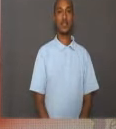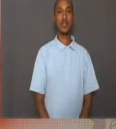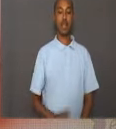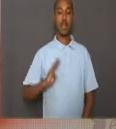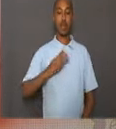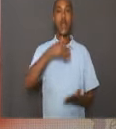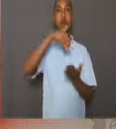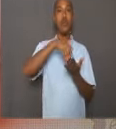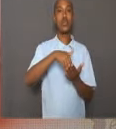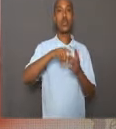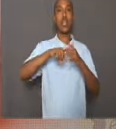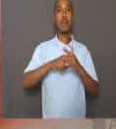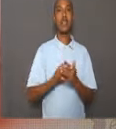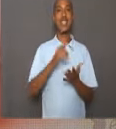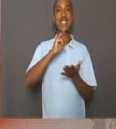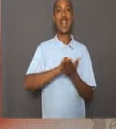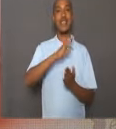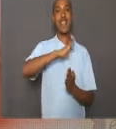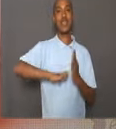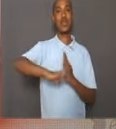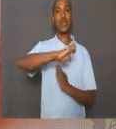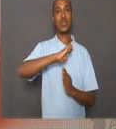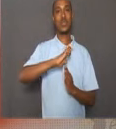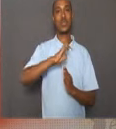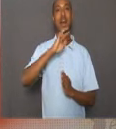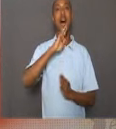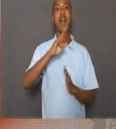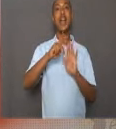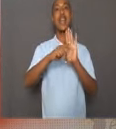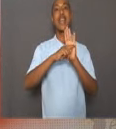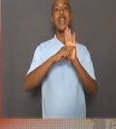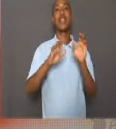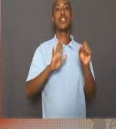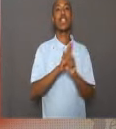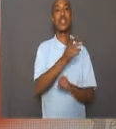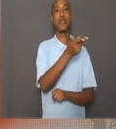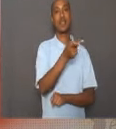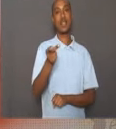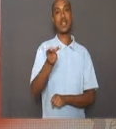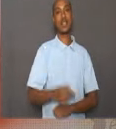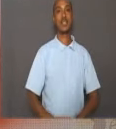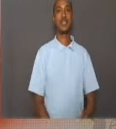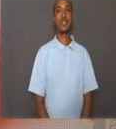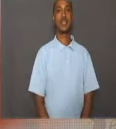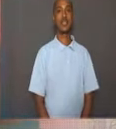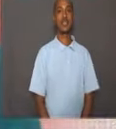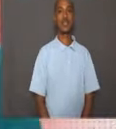We also established that electrons are negatively charged particles.